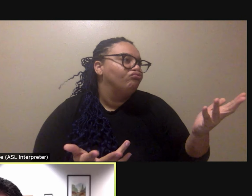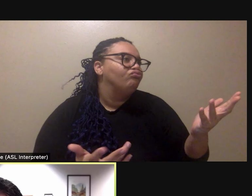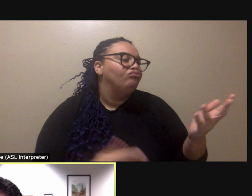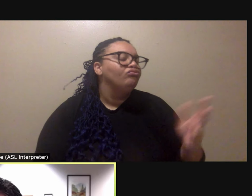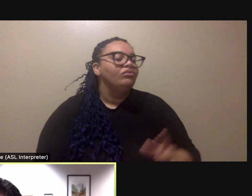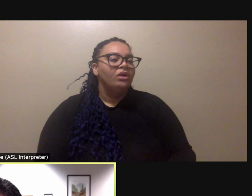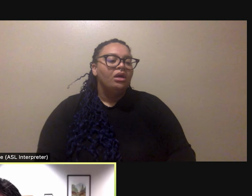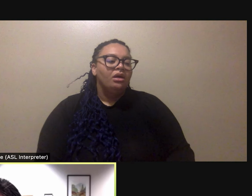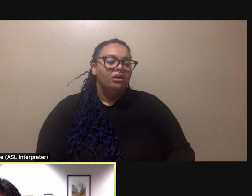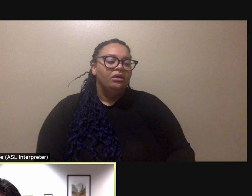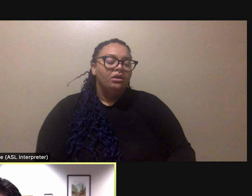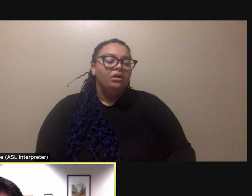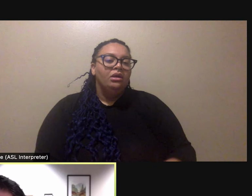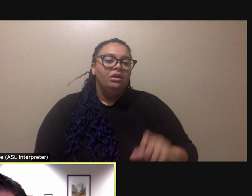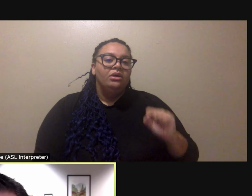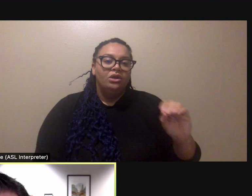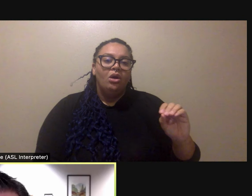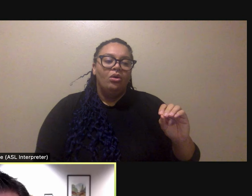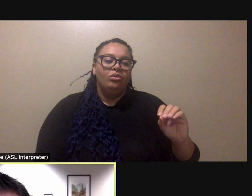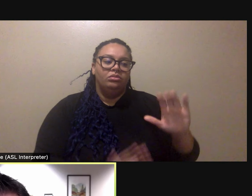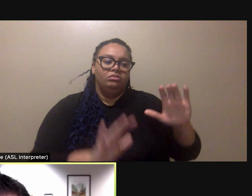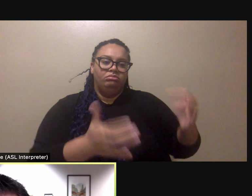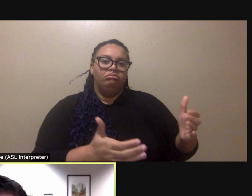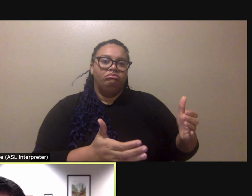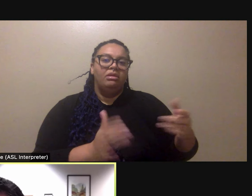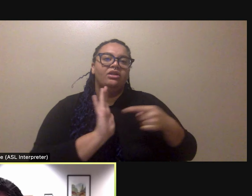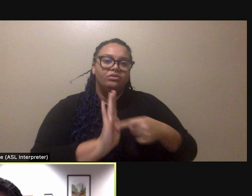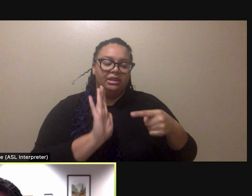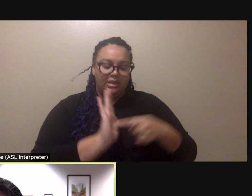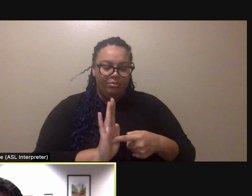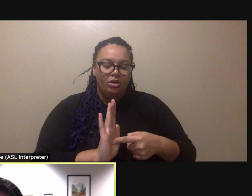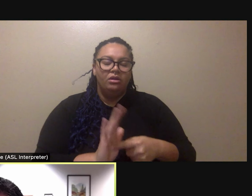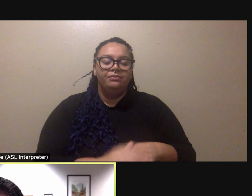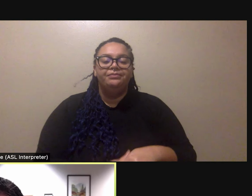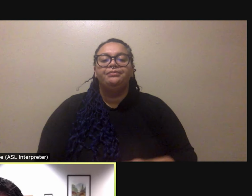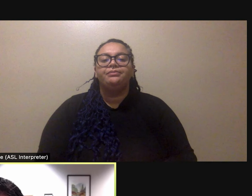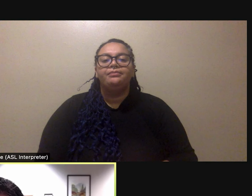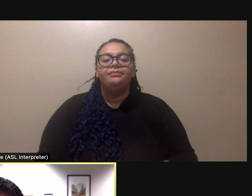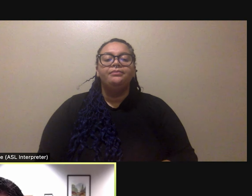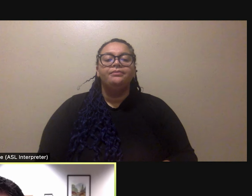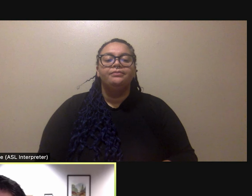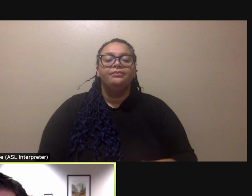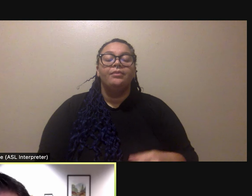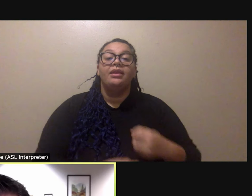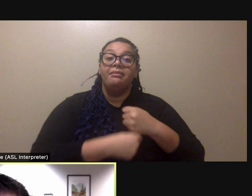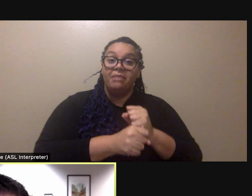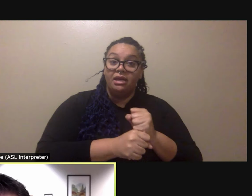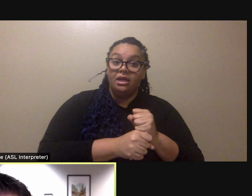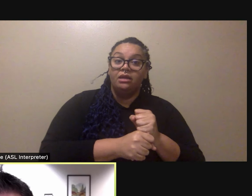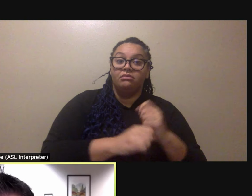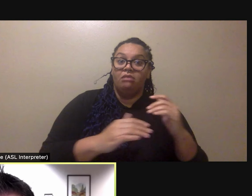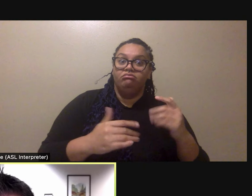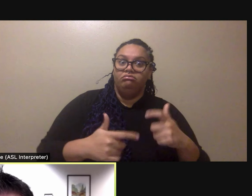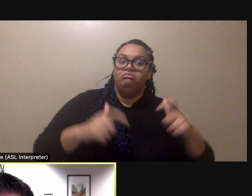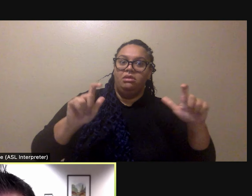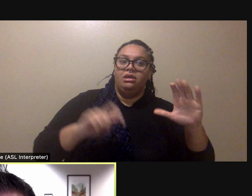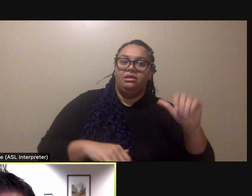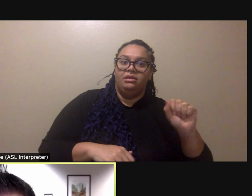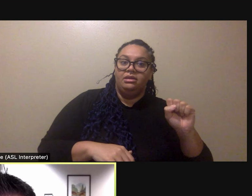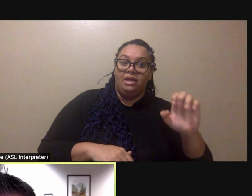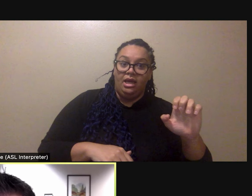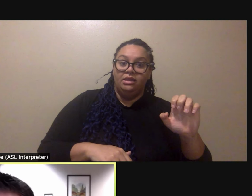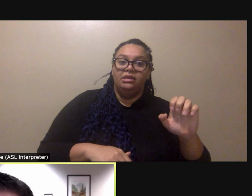like that. And so the abolitionists were like, no, and here's an example. And so they made it a high profile case. The judge of the case also wanted to